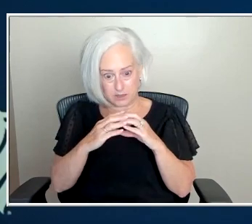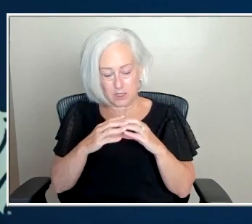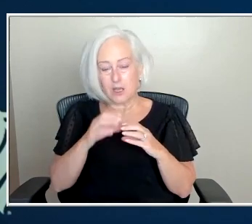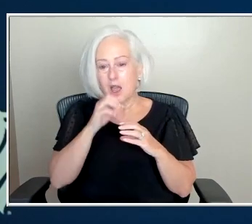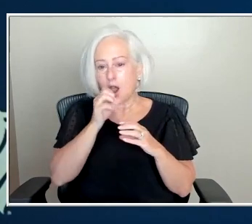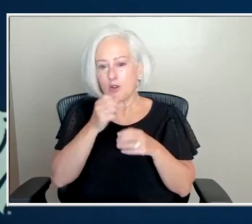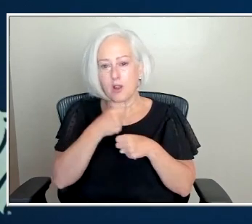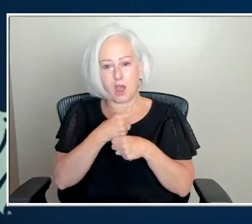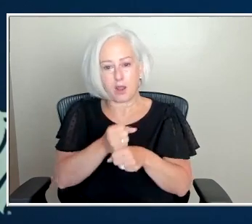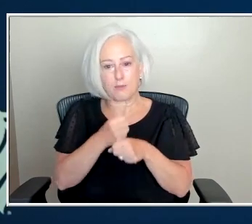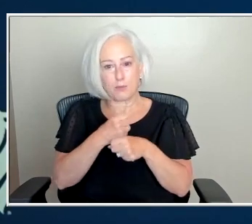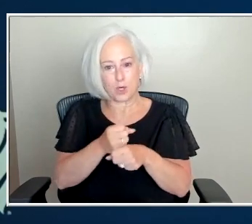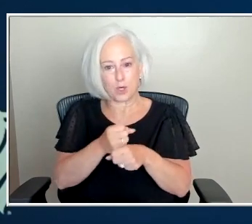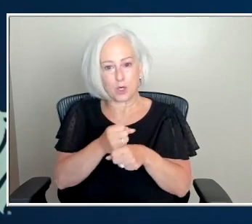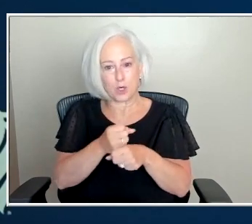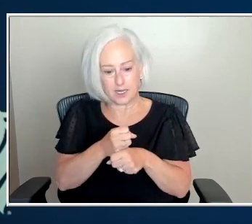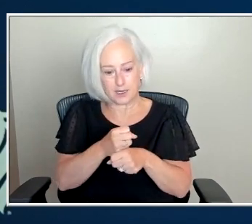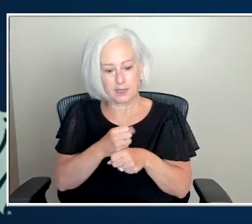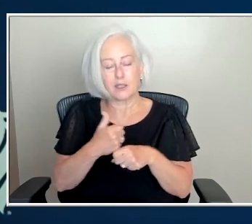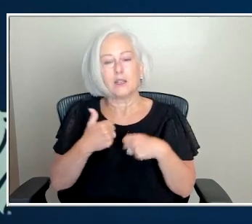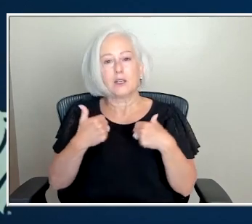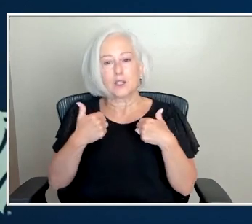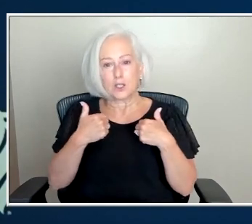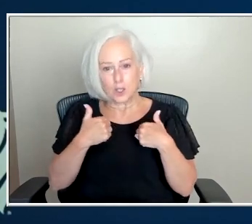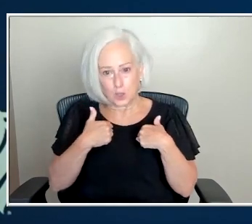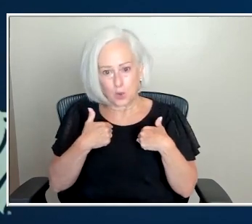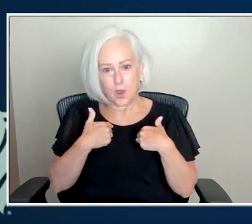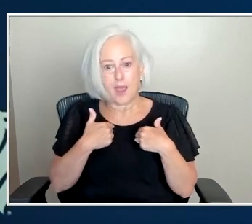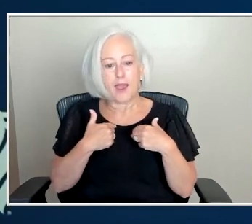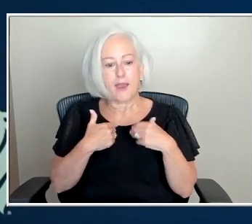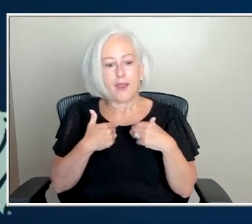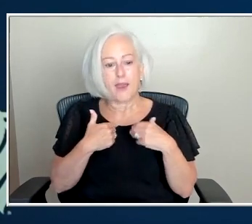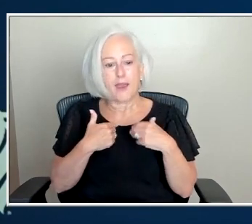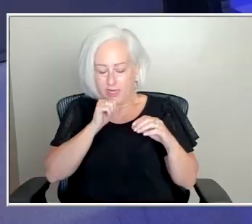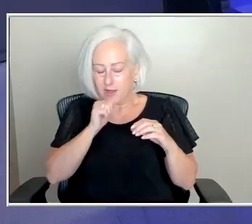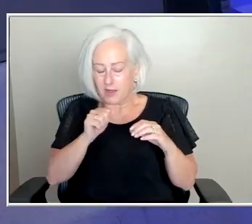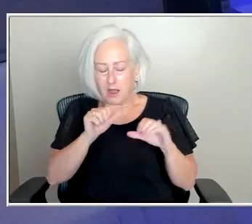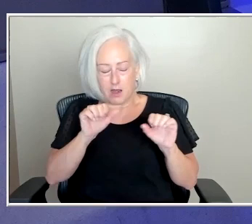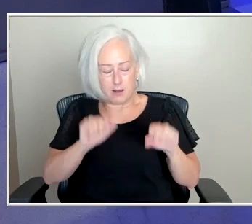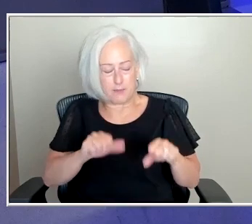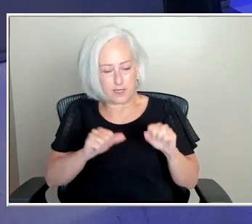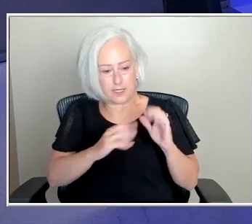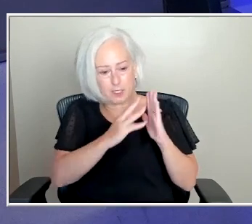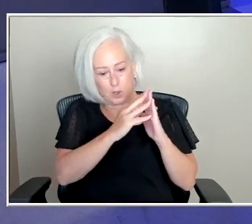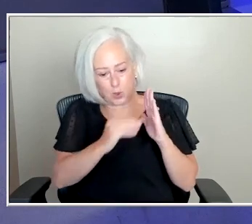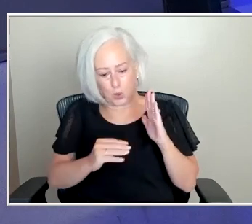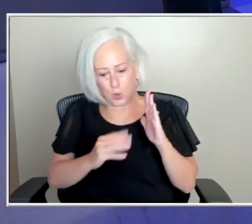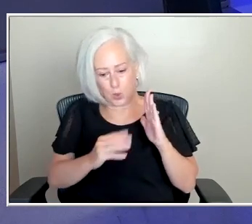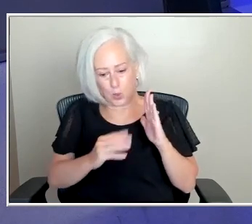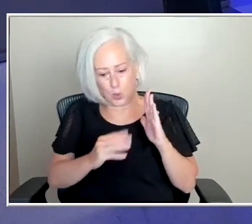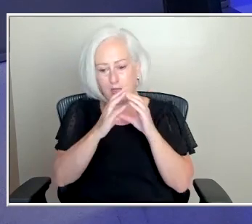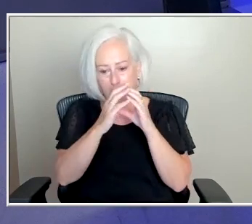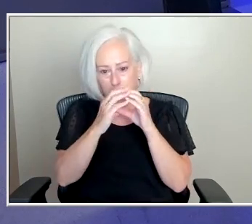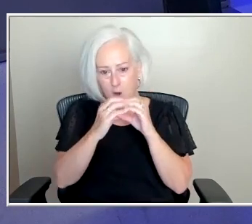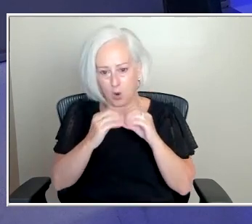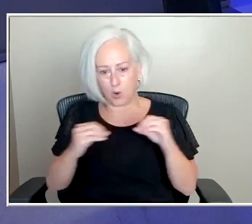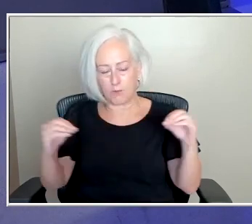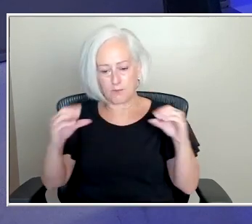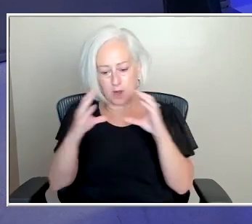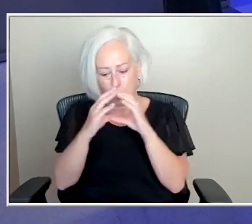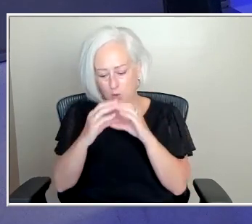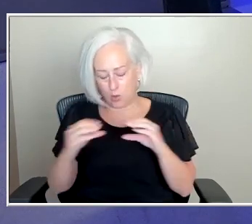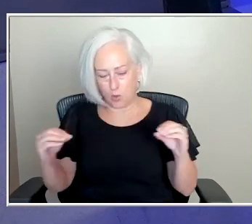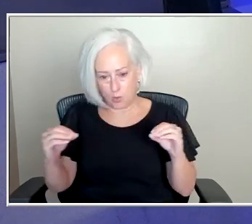a clonal disorder, which is basically a cancer. So why is the hemoglobin rate so low? So which comes